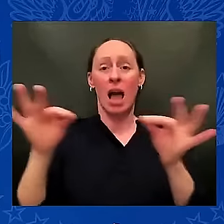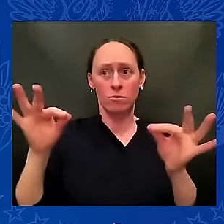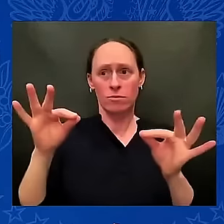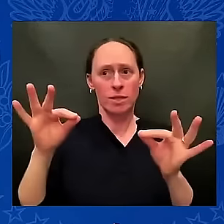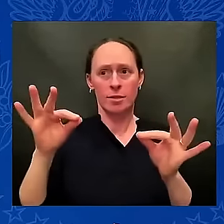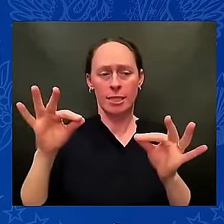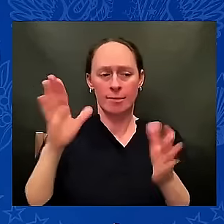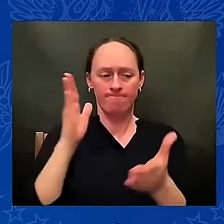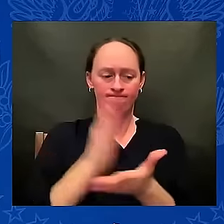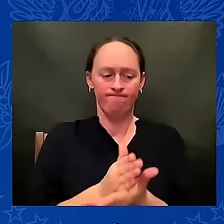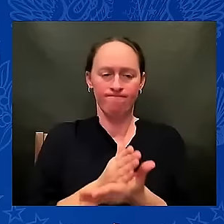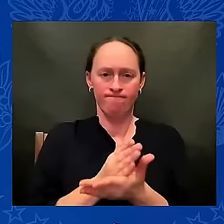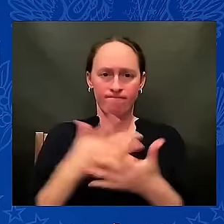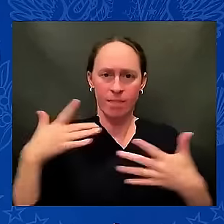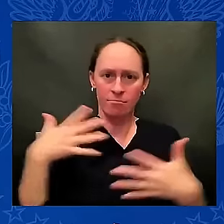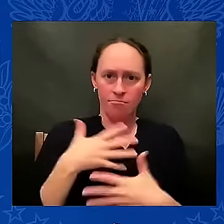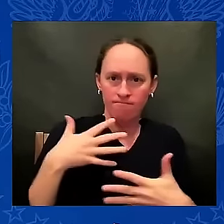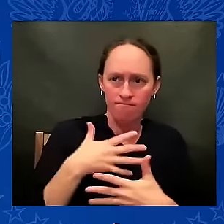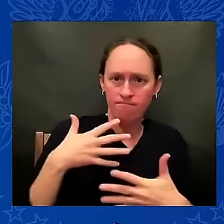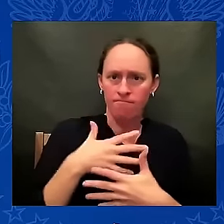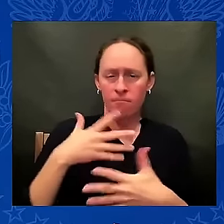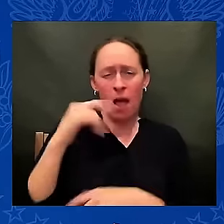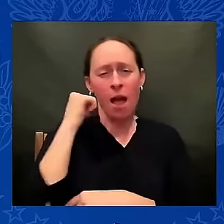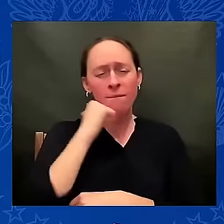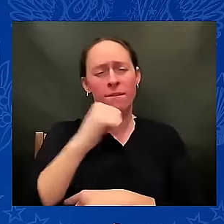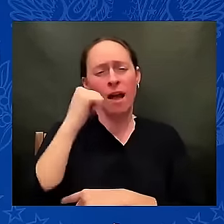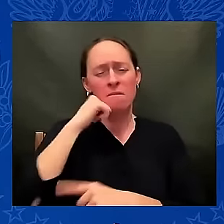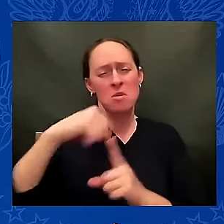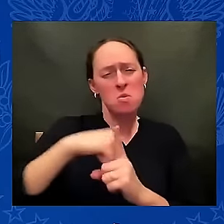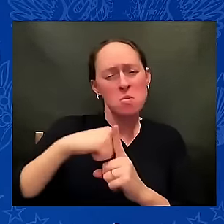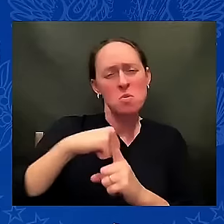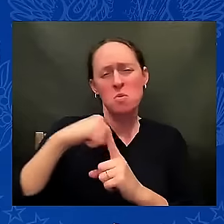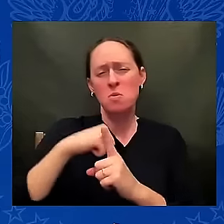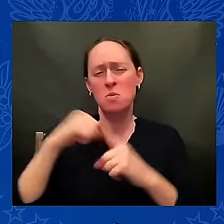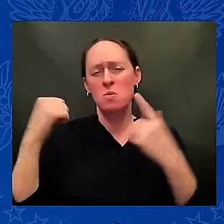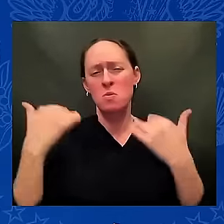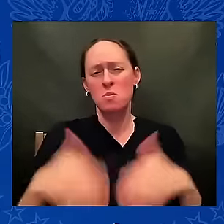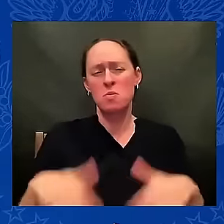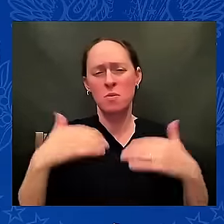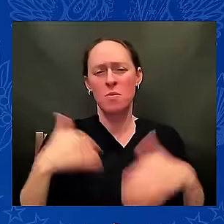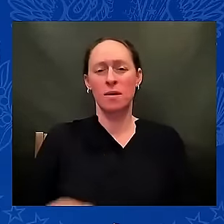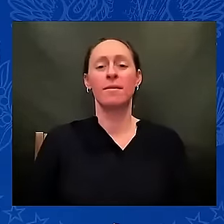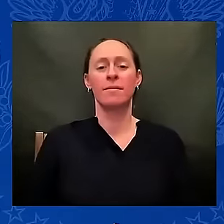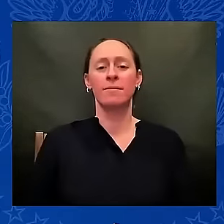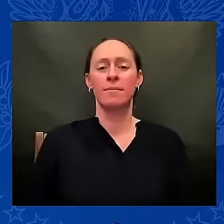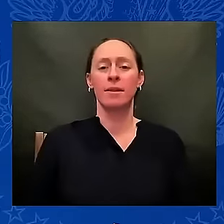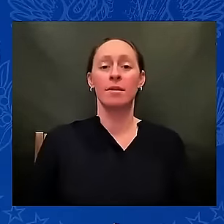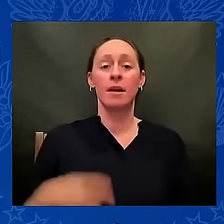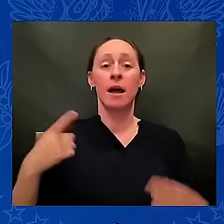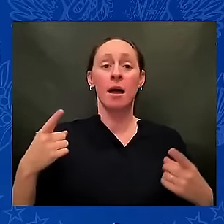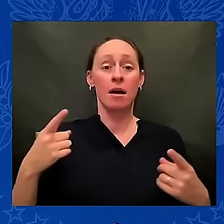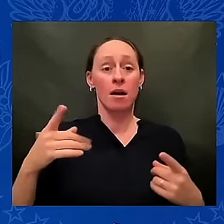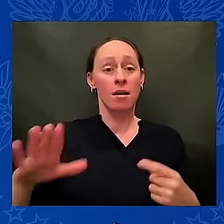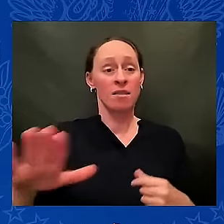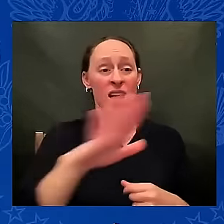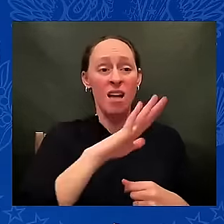Children abused, emotionally, physically, and sexually abused, forced into hard labor.